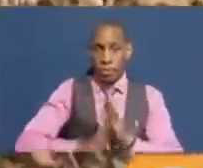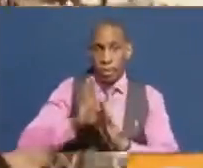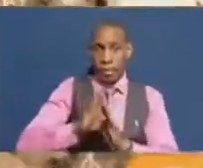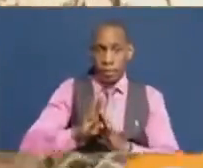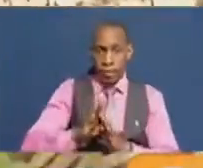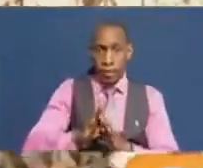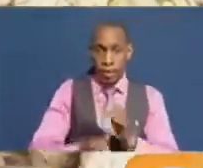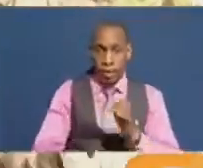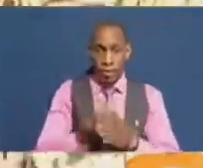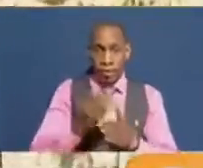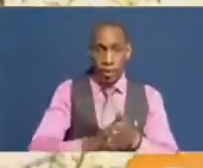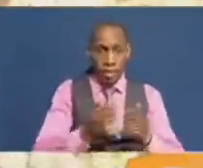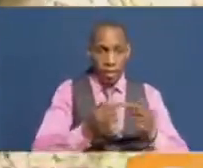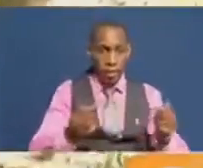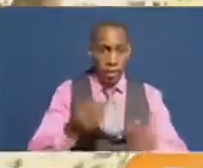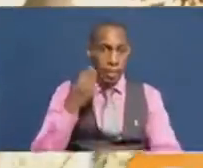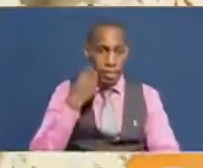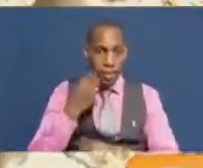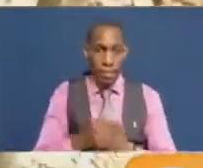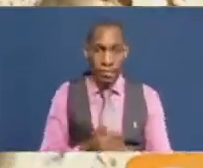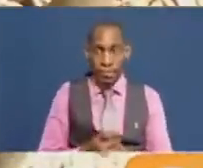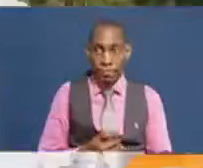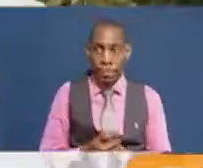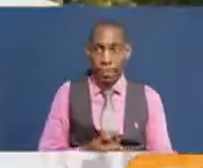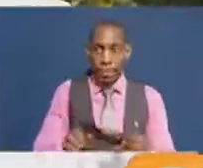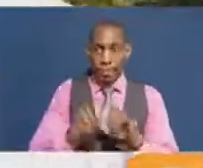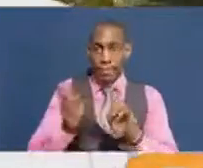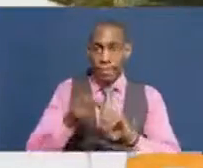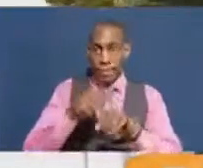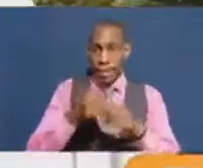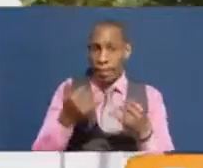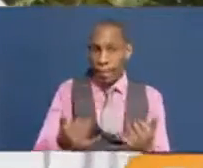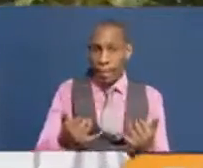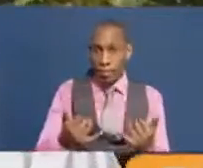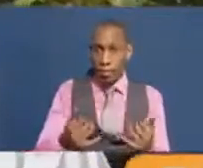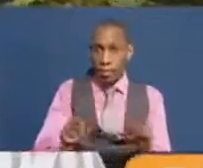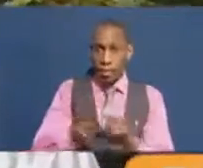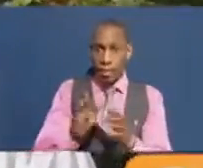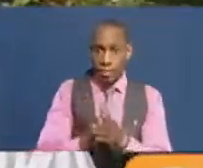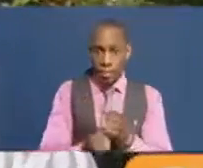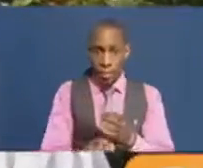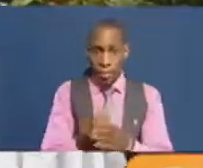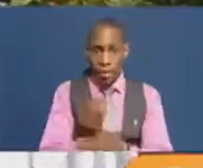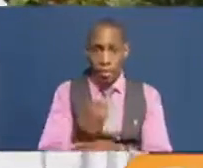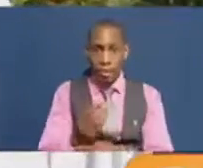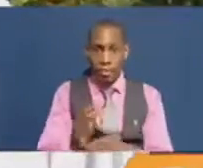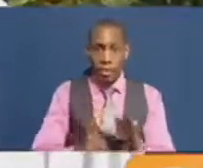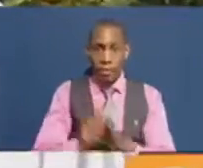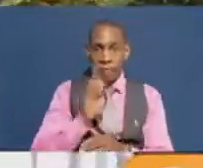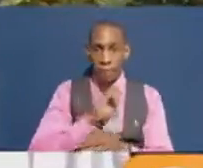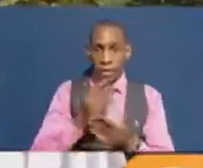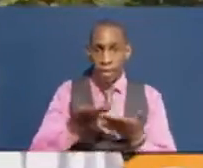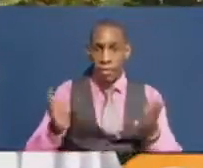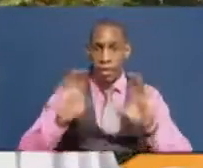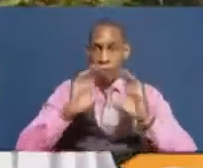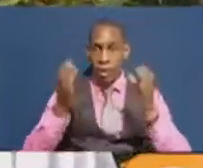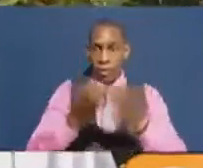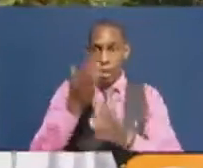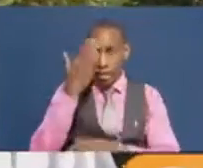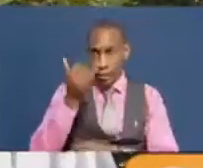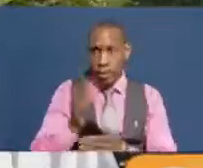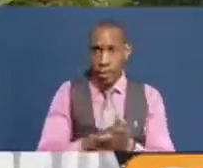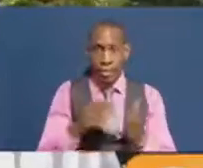is resistant to cassava brown streak disease. And this is the first time that this cassava has been developed anywhere in the world. So because